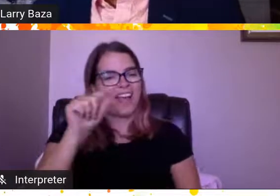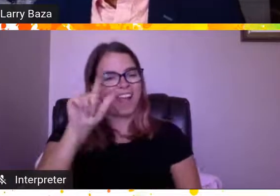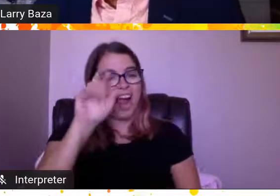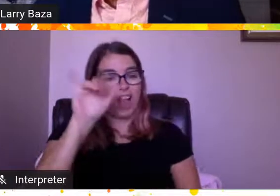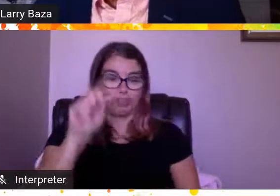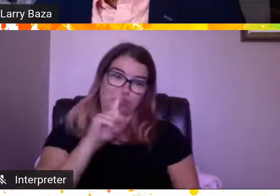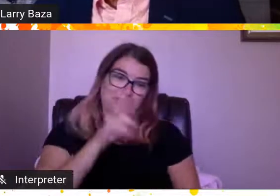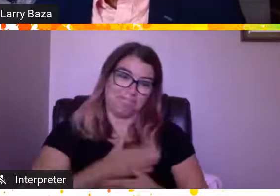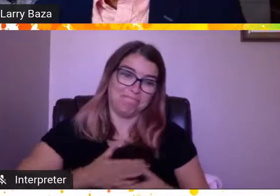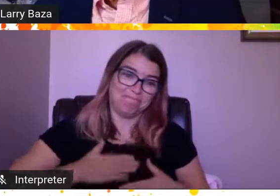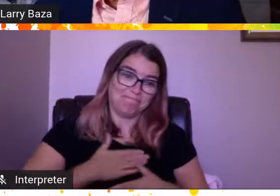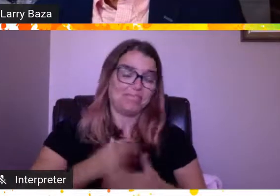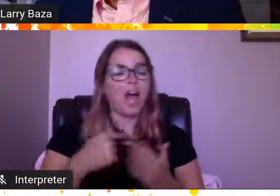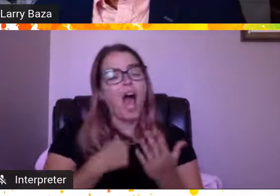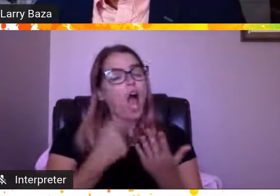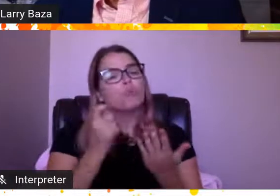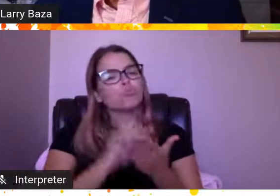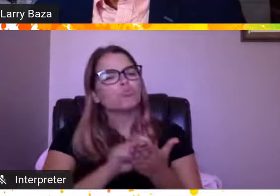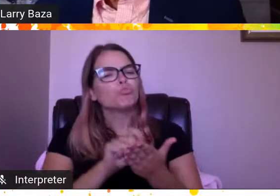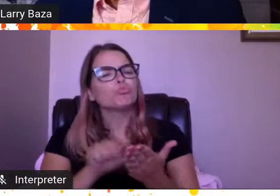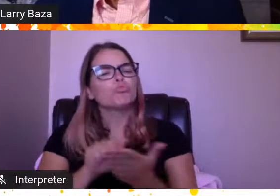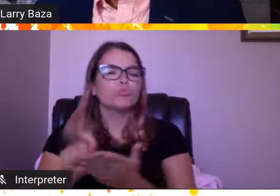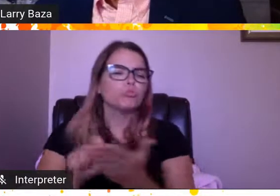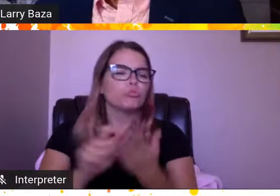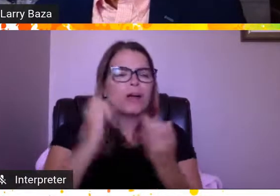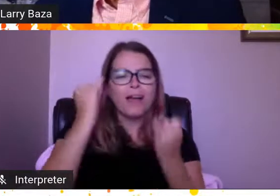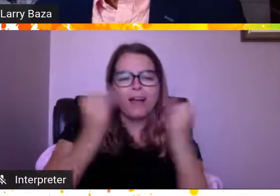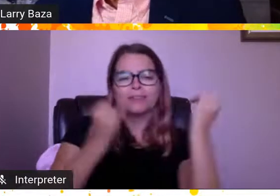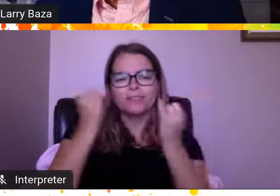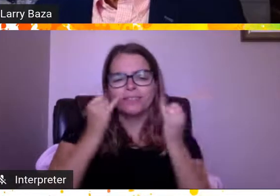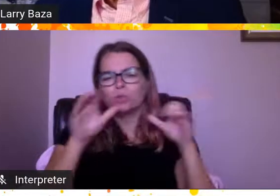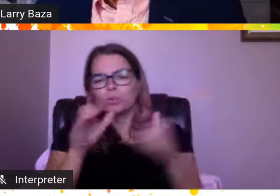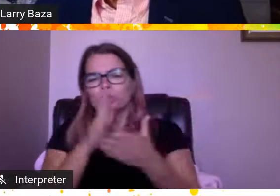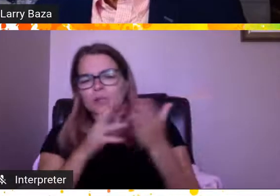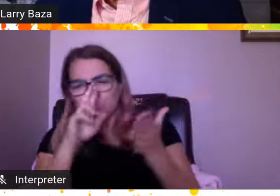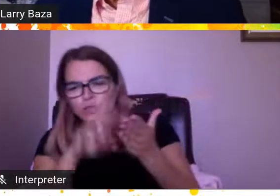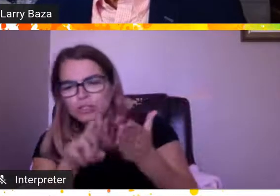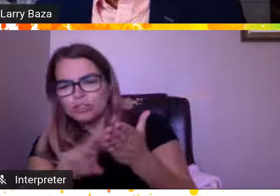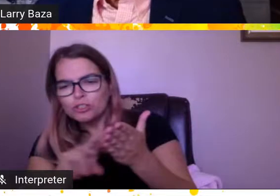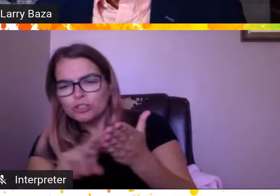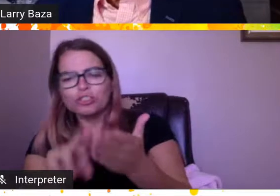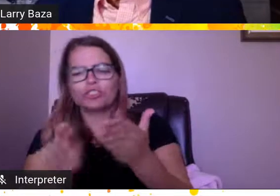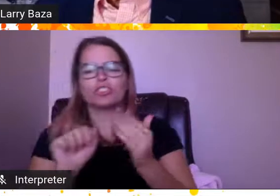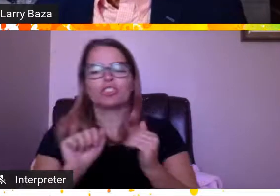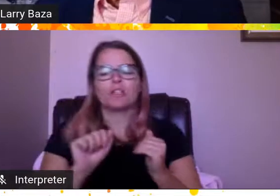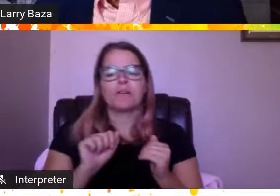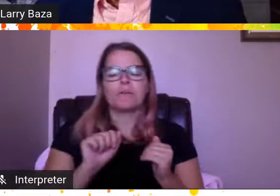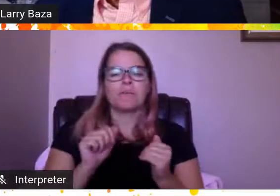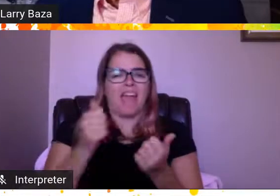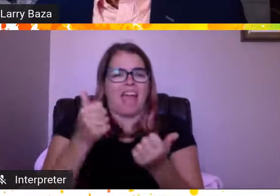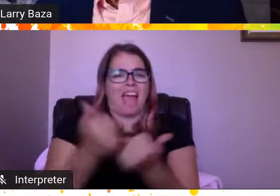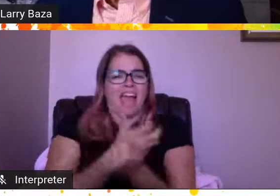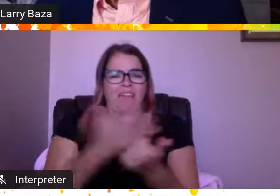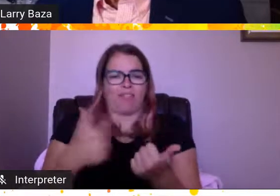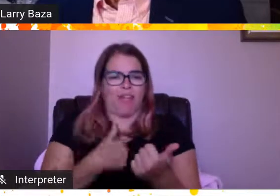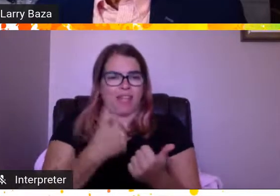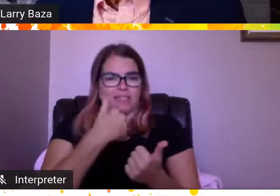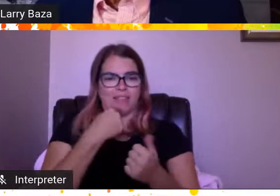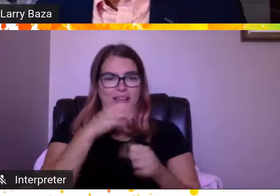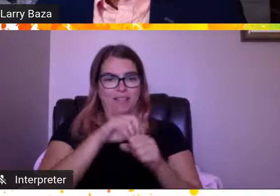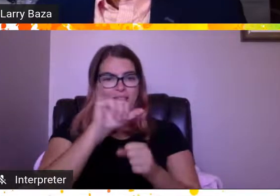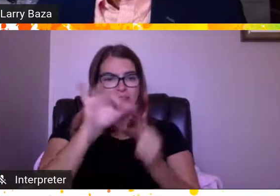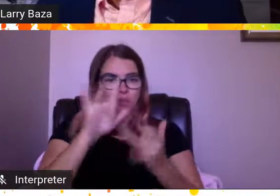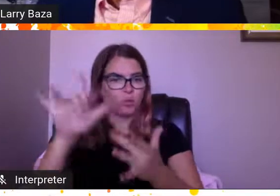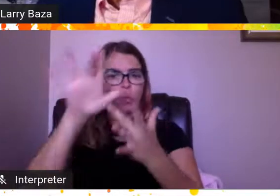And then jotting down these ideas, doing my research, and making sure that everything I've said in this tour is backed up by some research,